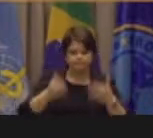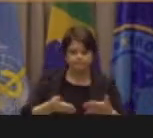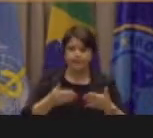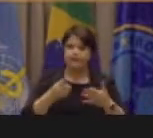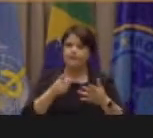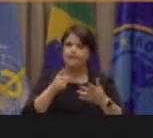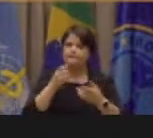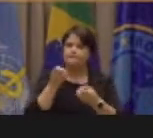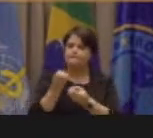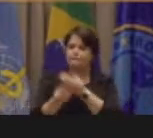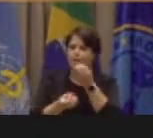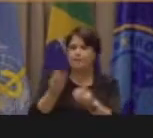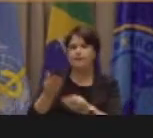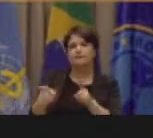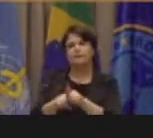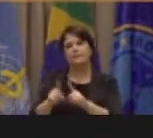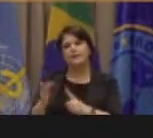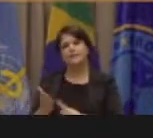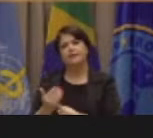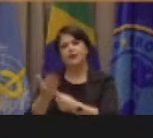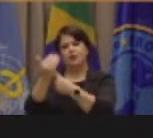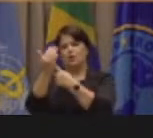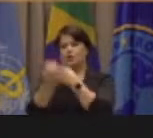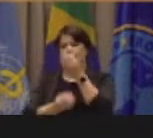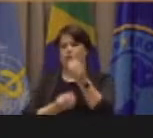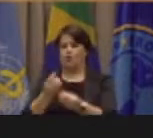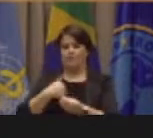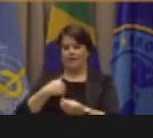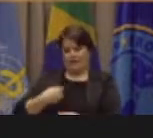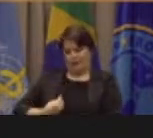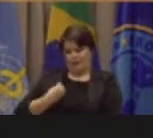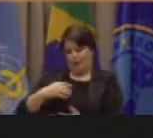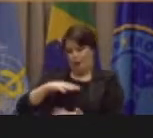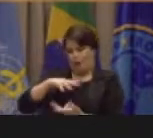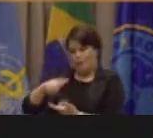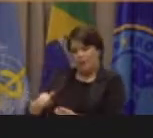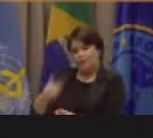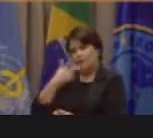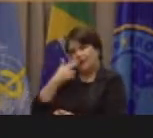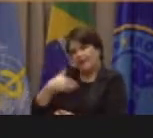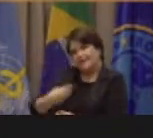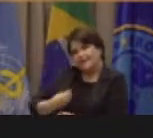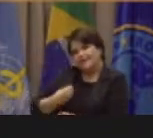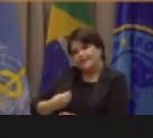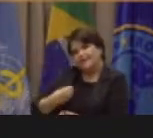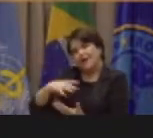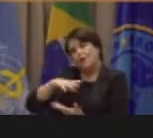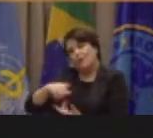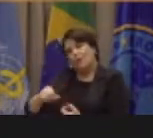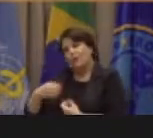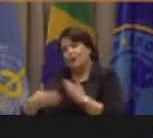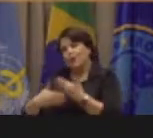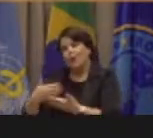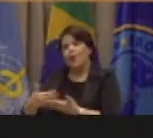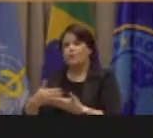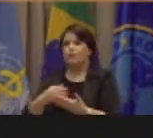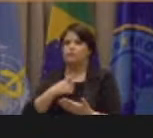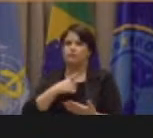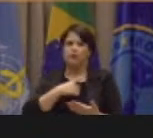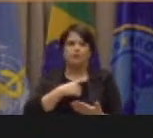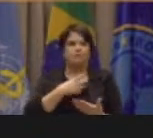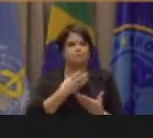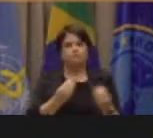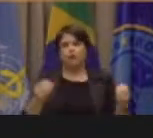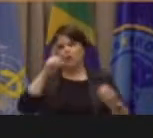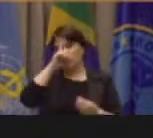it's about the information system and technology. I came from a world that we